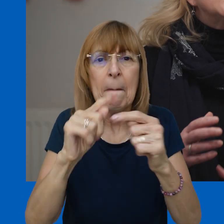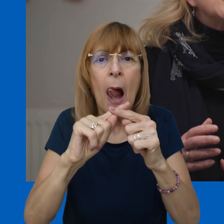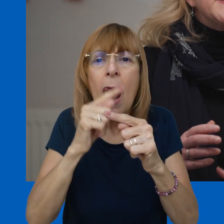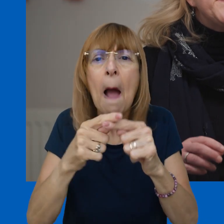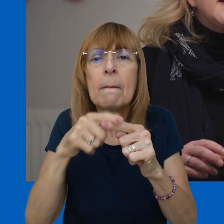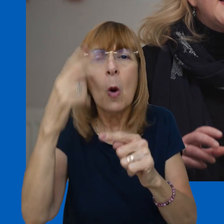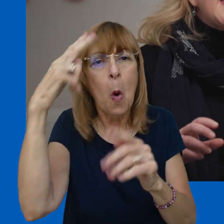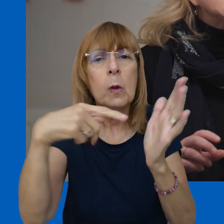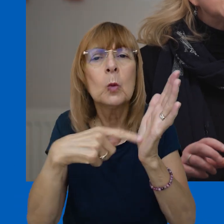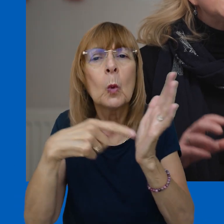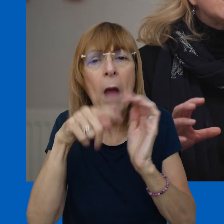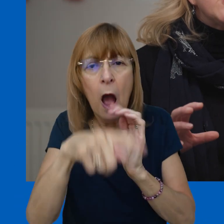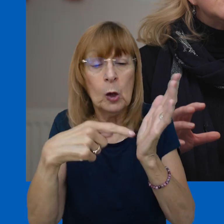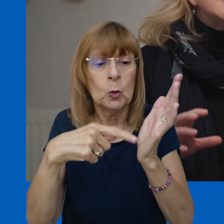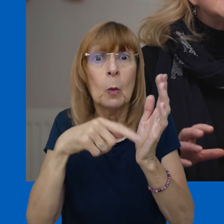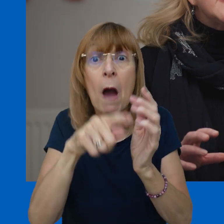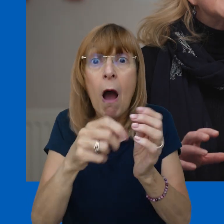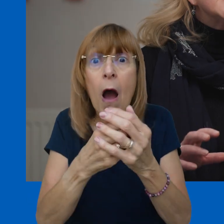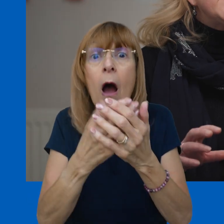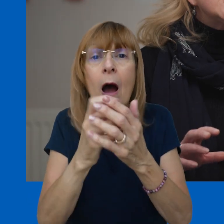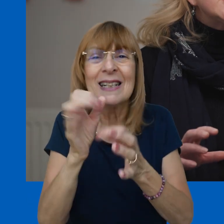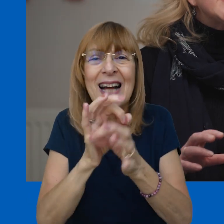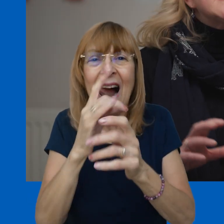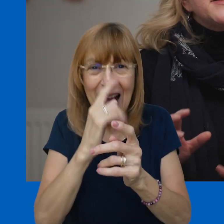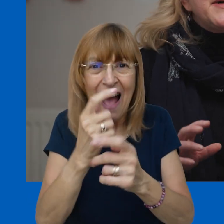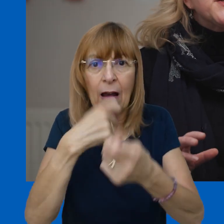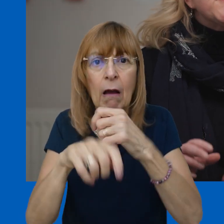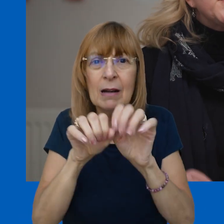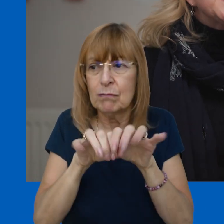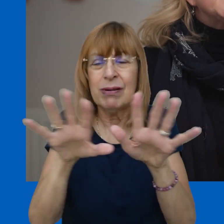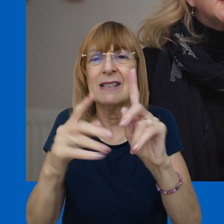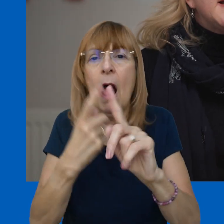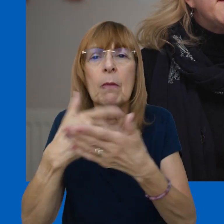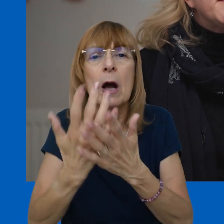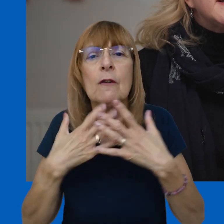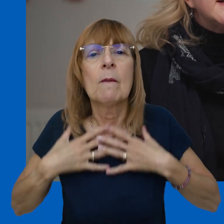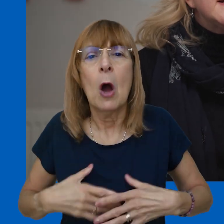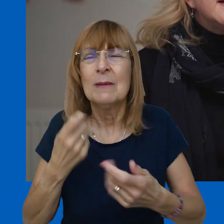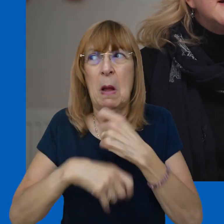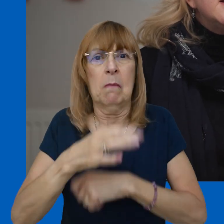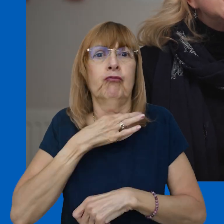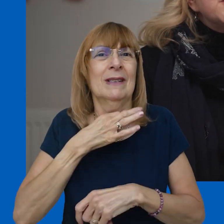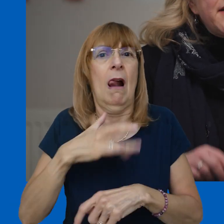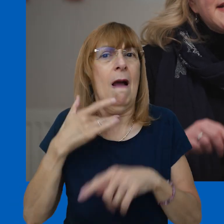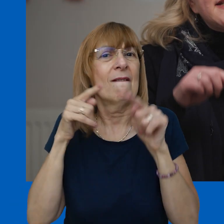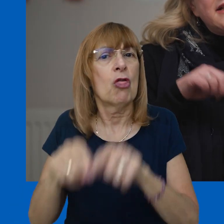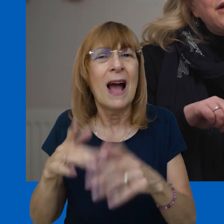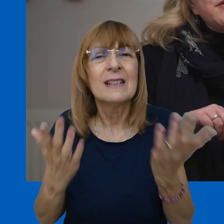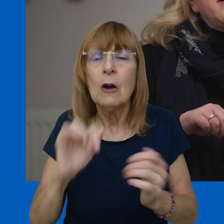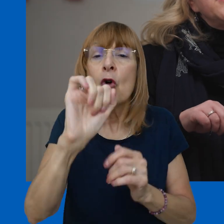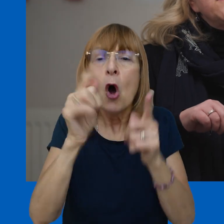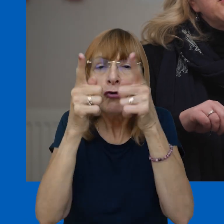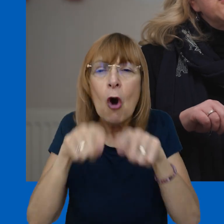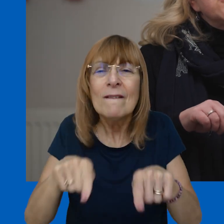called a tumour. As the tumour grows, cells can eventually spread to other parts of the body and become life-threatening. Your cervix is the